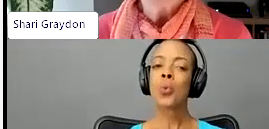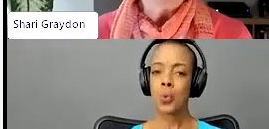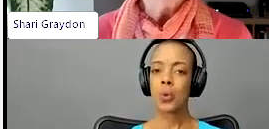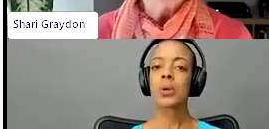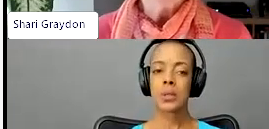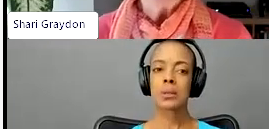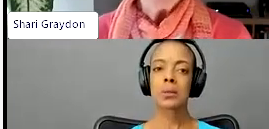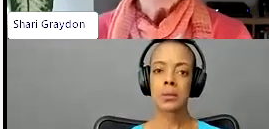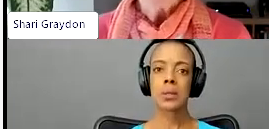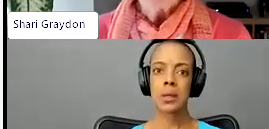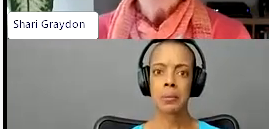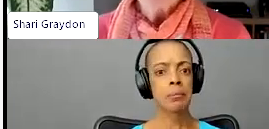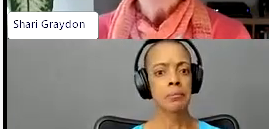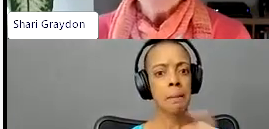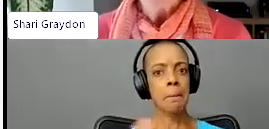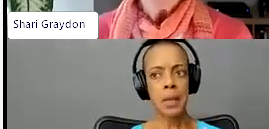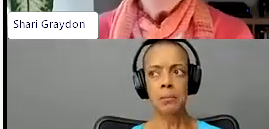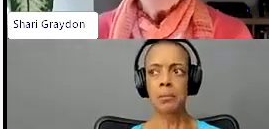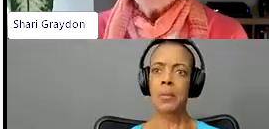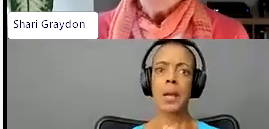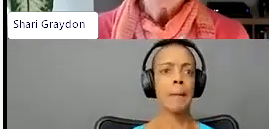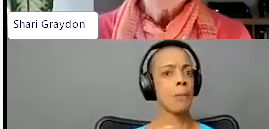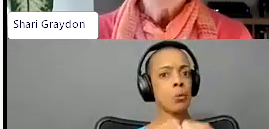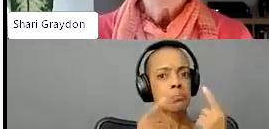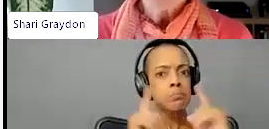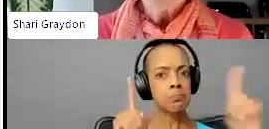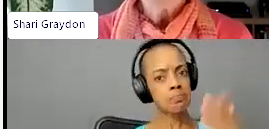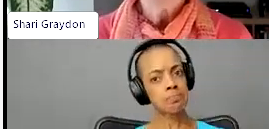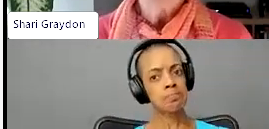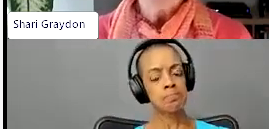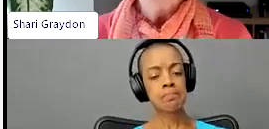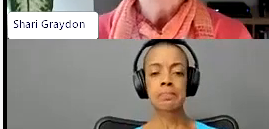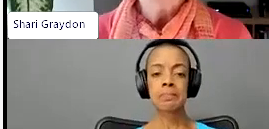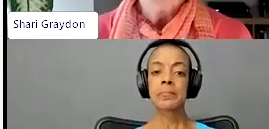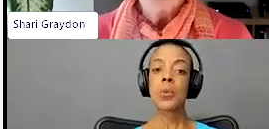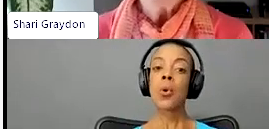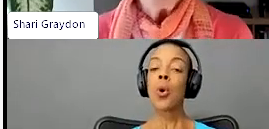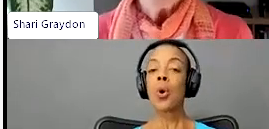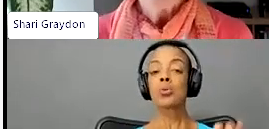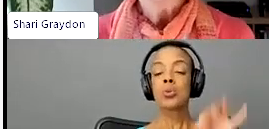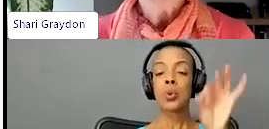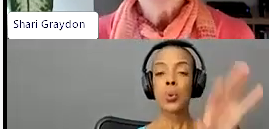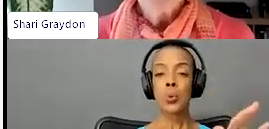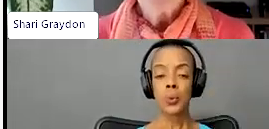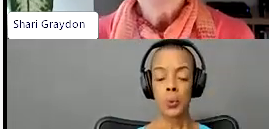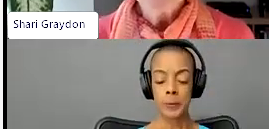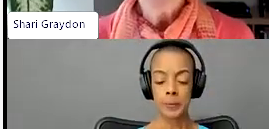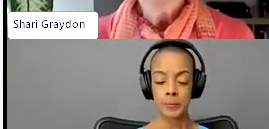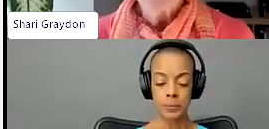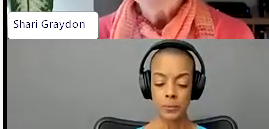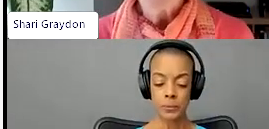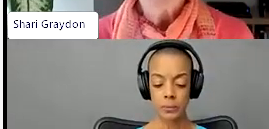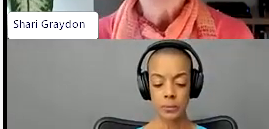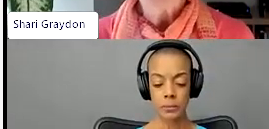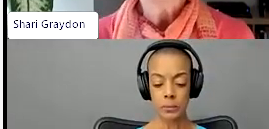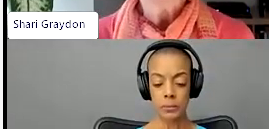in becoming more effective at that. And part of that, I will also just flag, is that as you